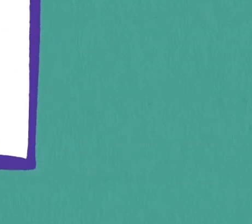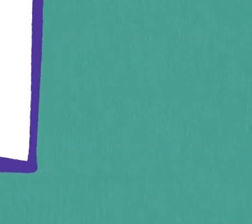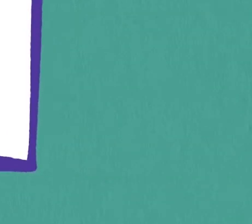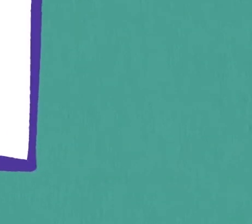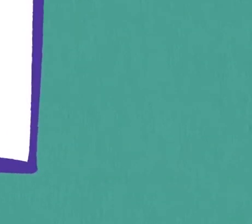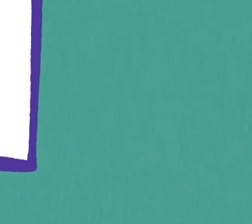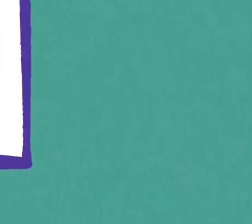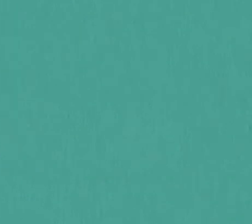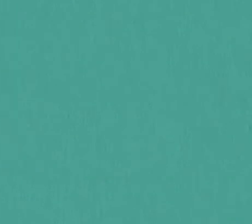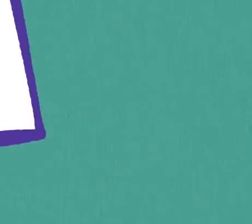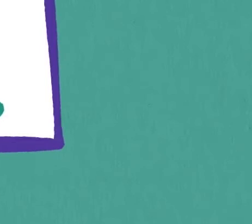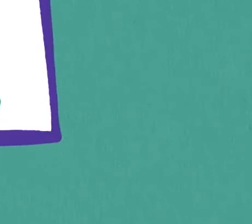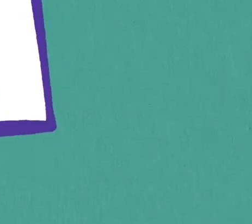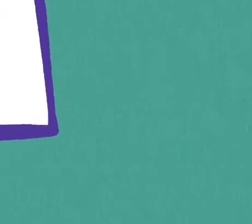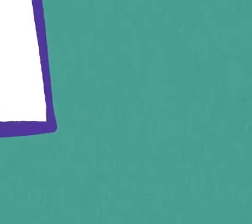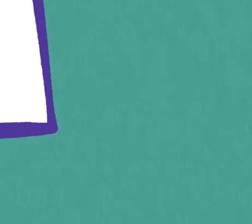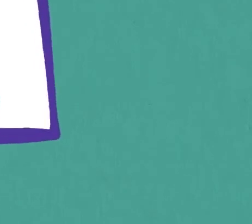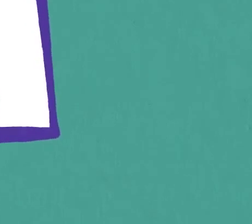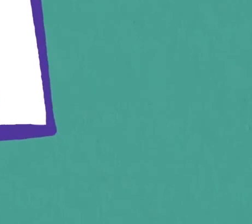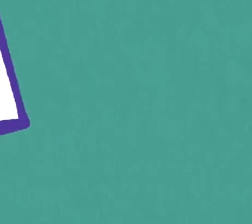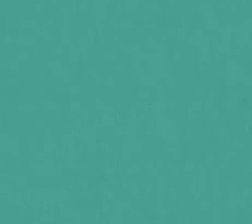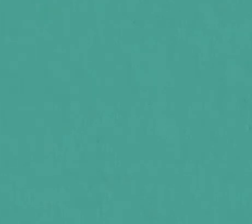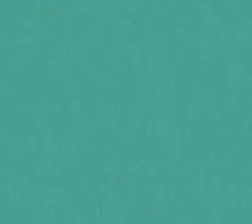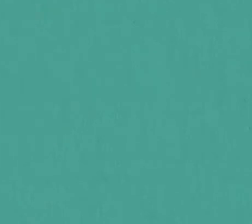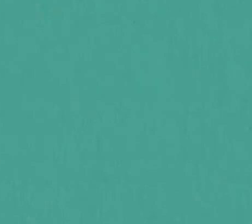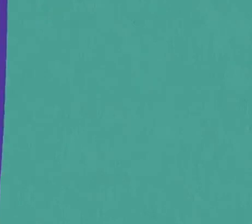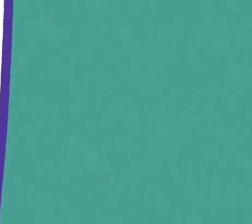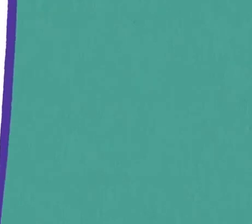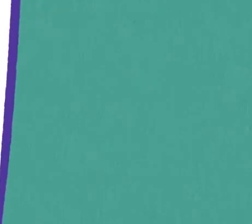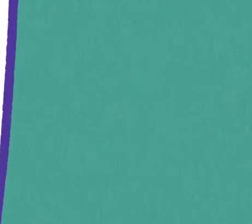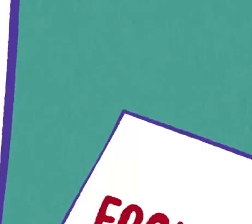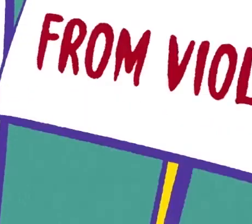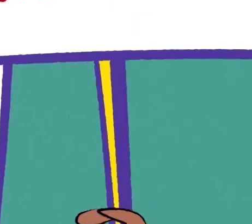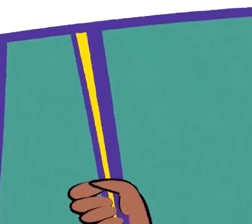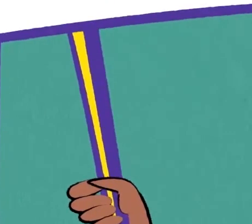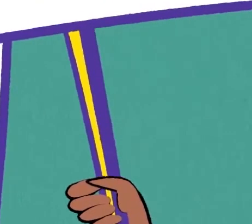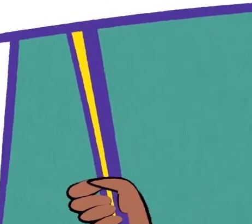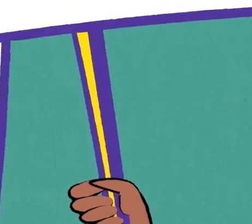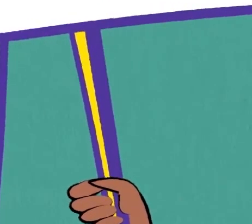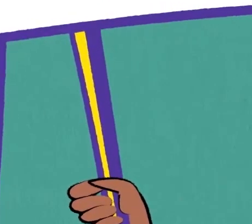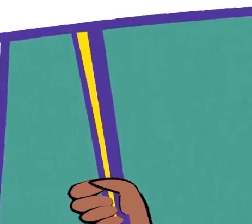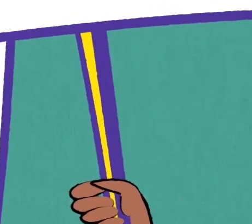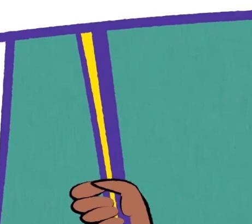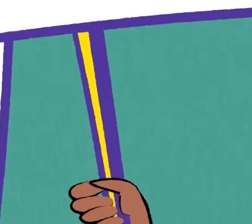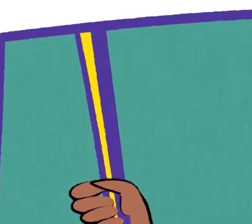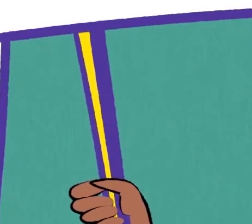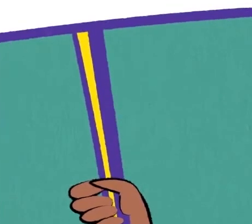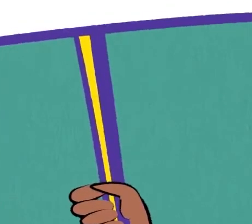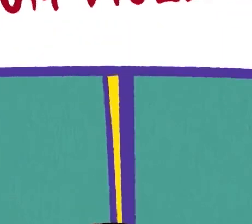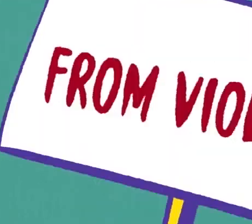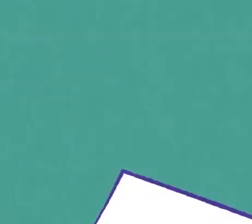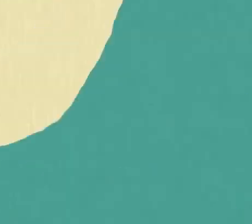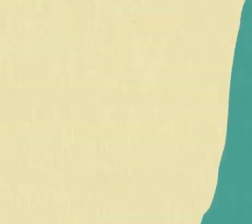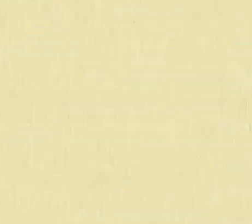defund local police, reinvest in Black futures, protect our communities from violence. Our position